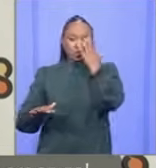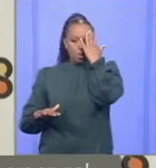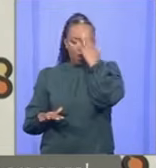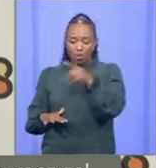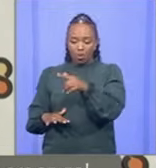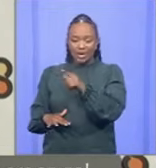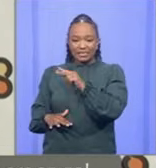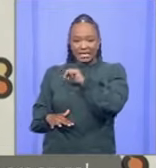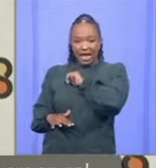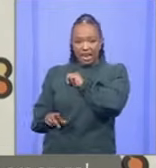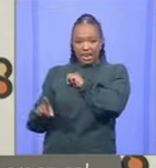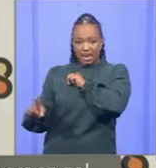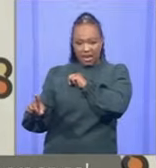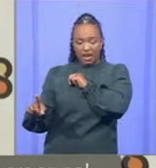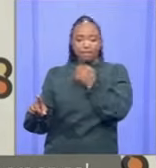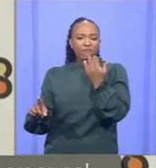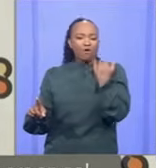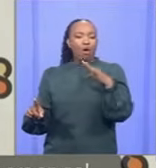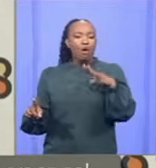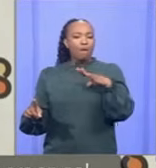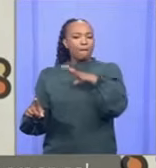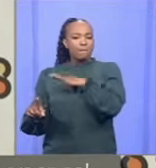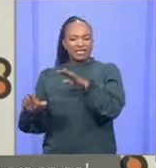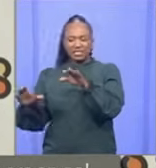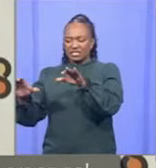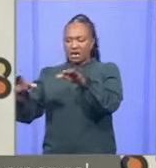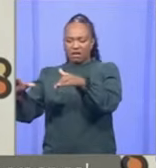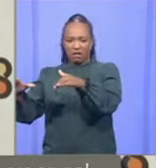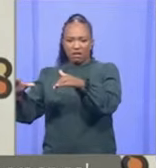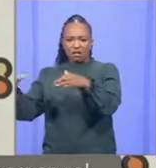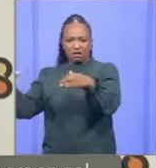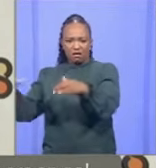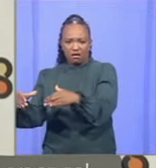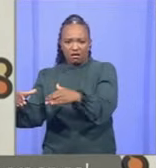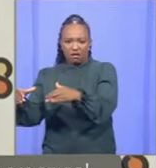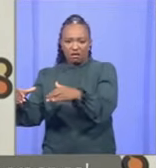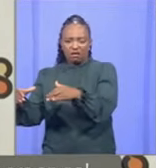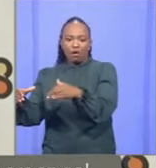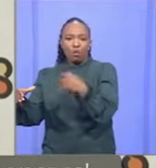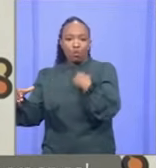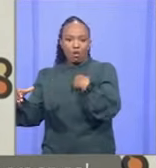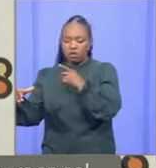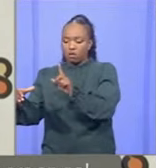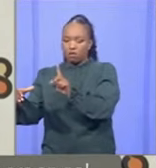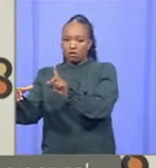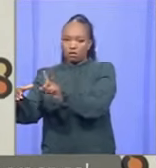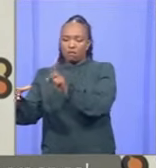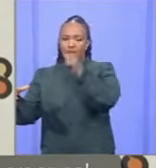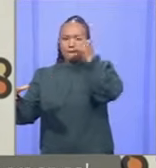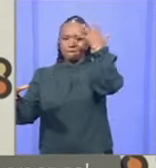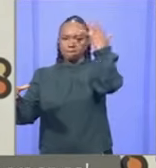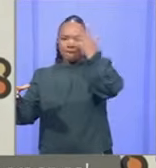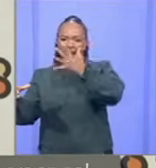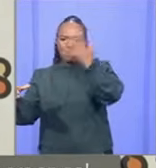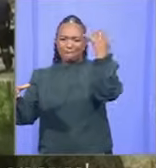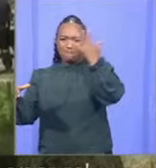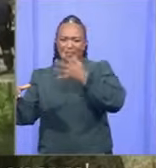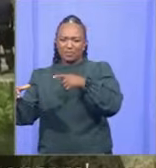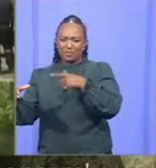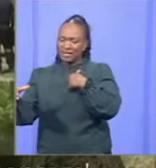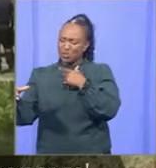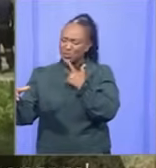was Morana Commission, and which in that Morana Commission we made a presentation of what we are seeing happening.